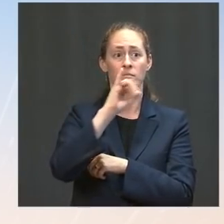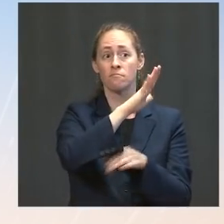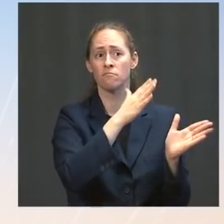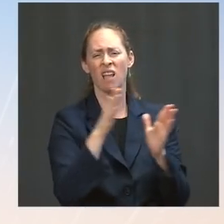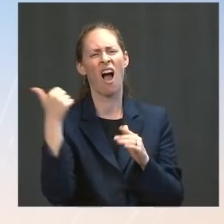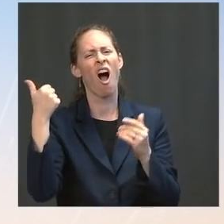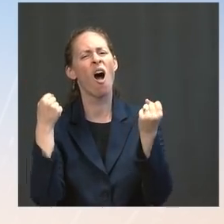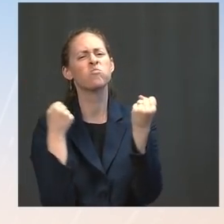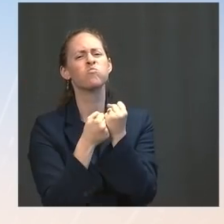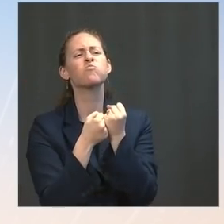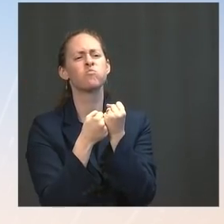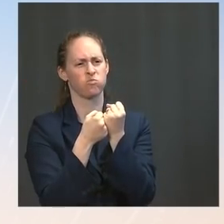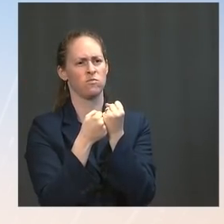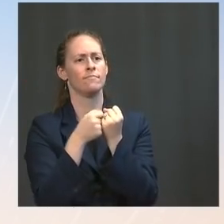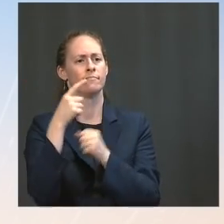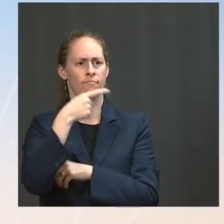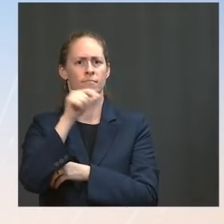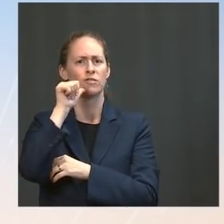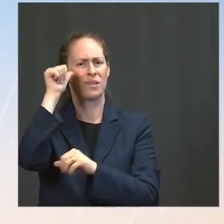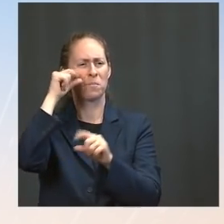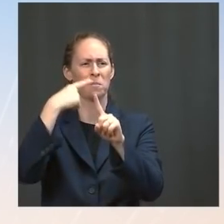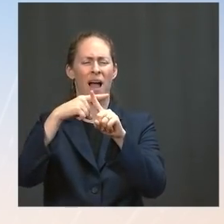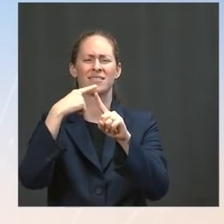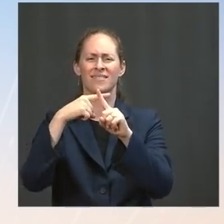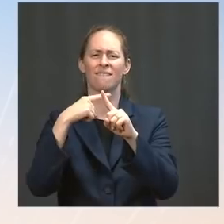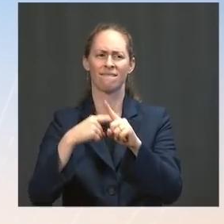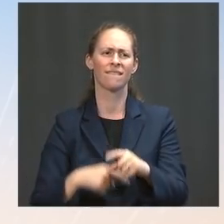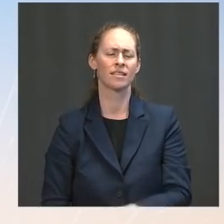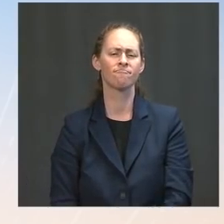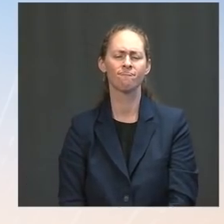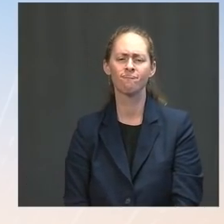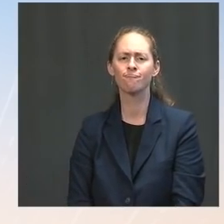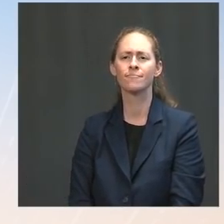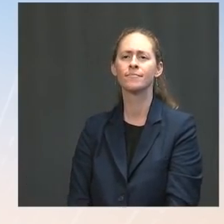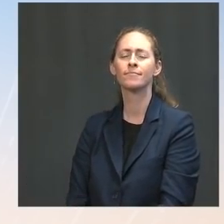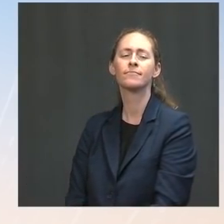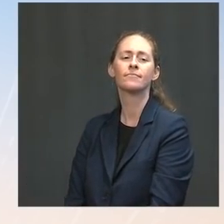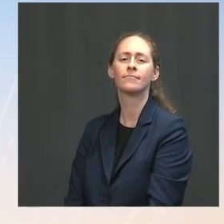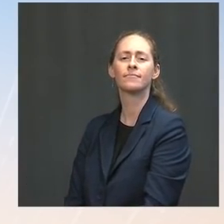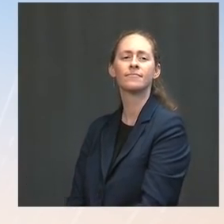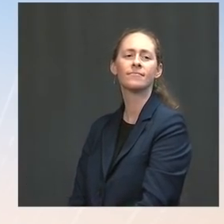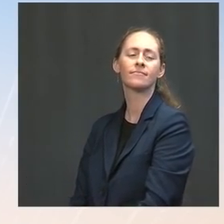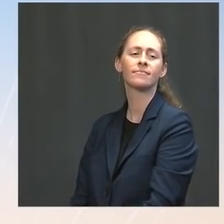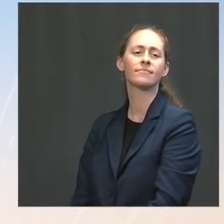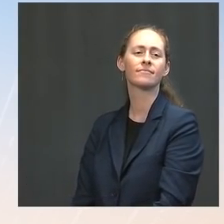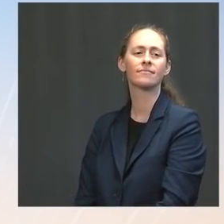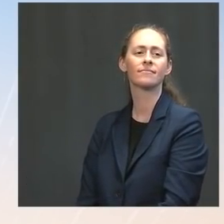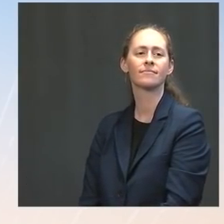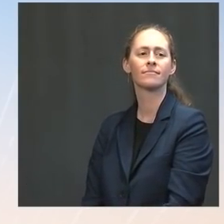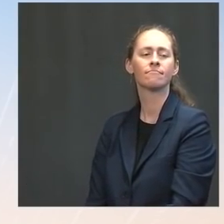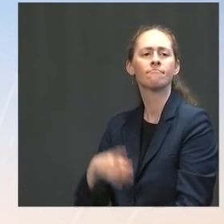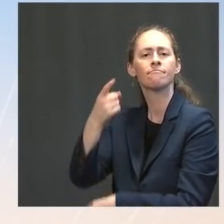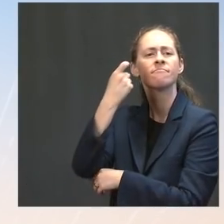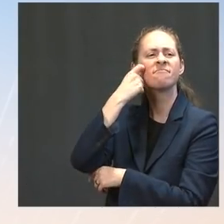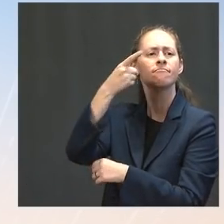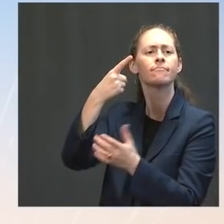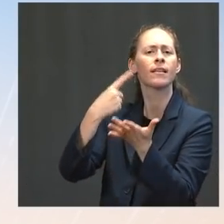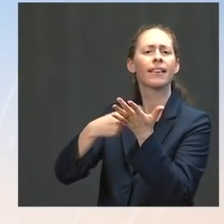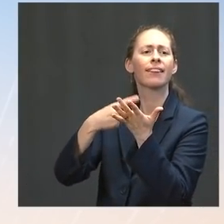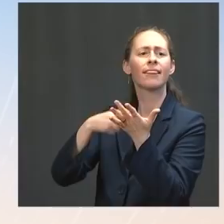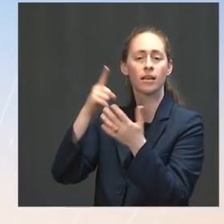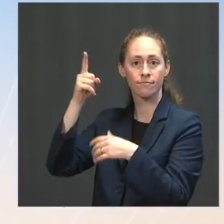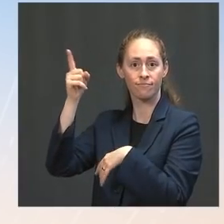We expect their conversation to be wide-ranging, to cover a range of topics of mutual interest, everything from COVID-19 and